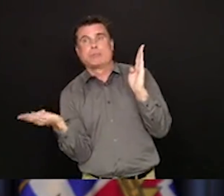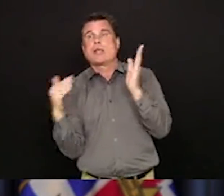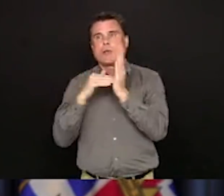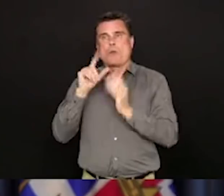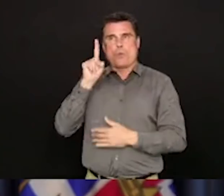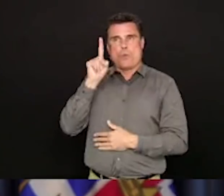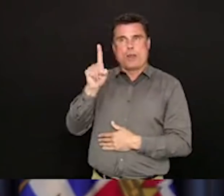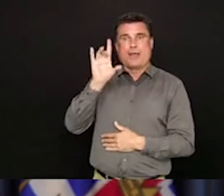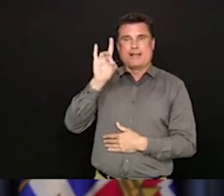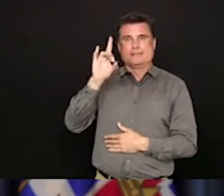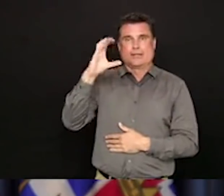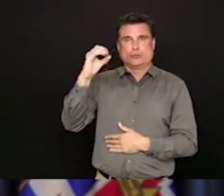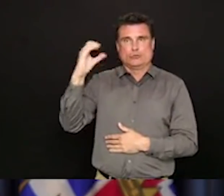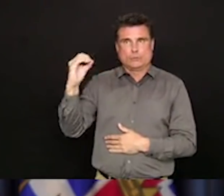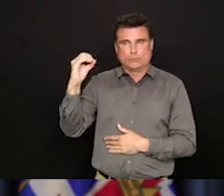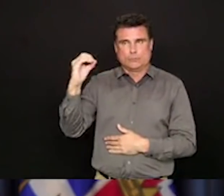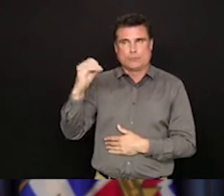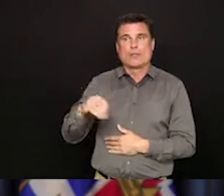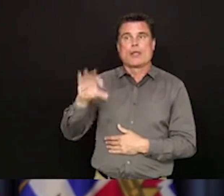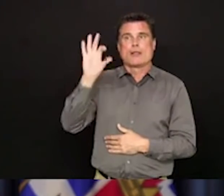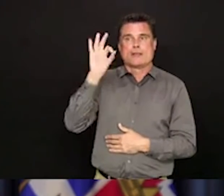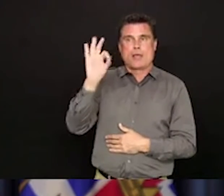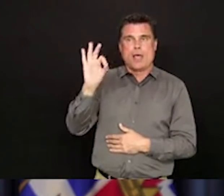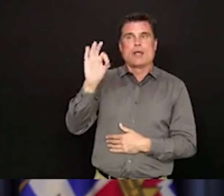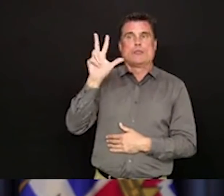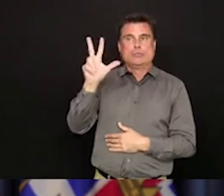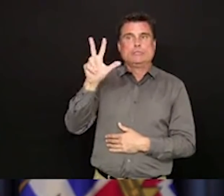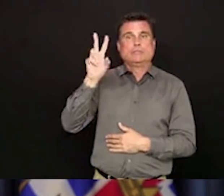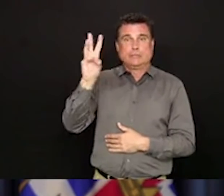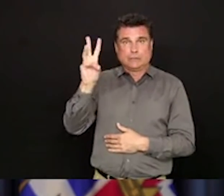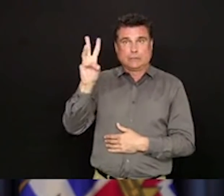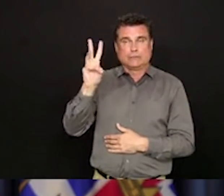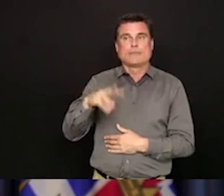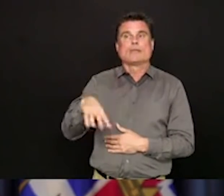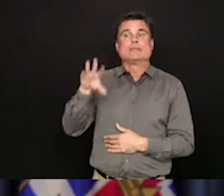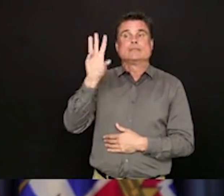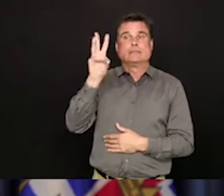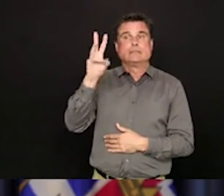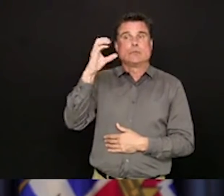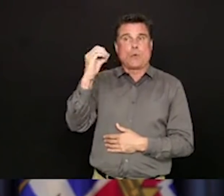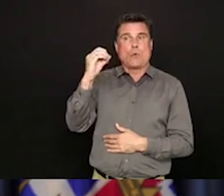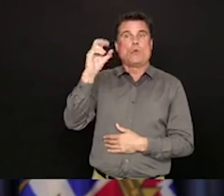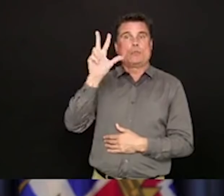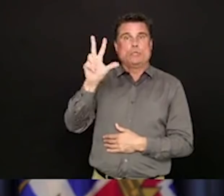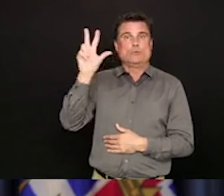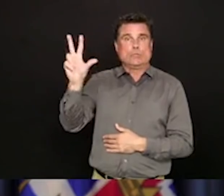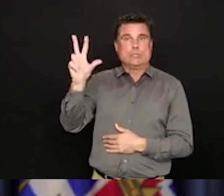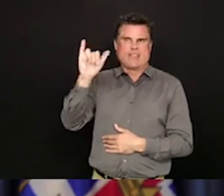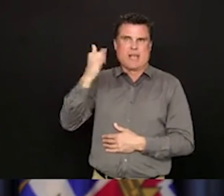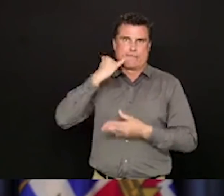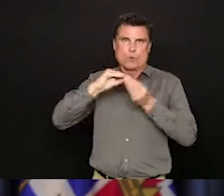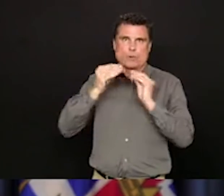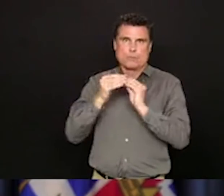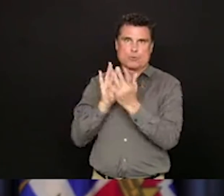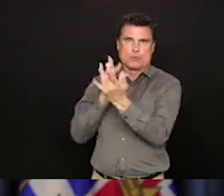1-800-936-6033. It's now Monday to Friday, 9 a.m. to 8 p.m. In Cantonese and Mandarin, it's